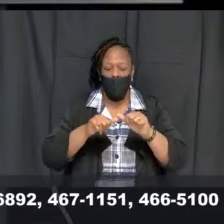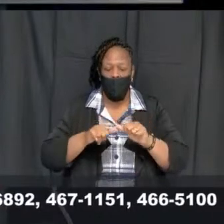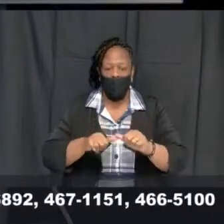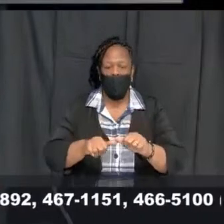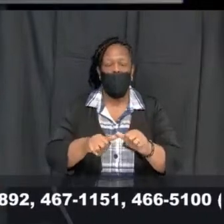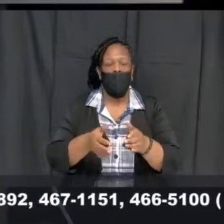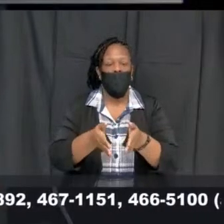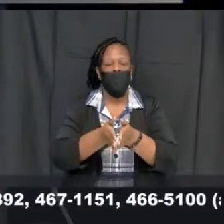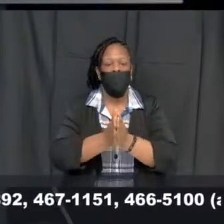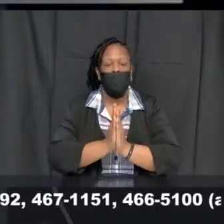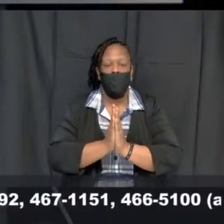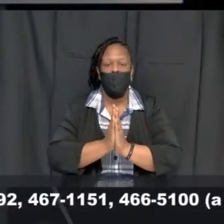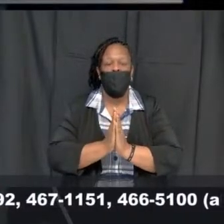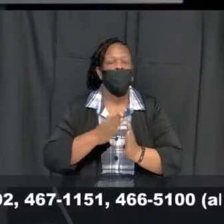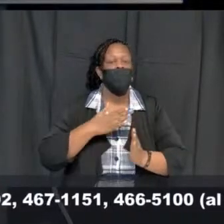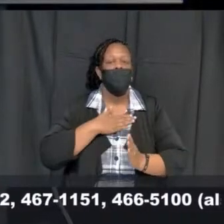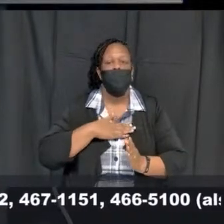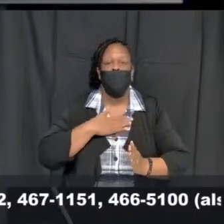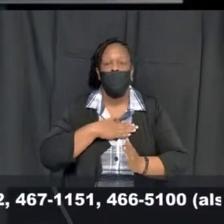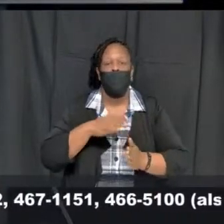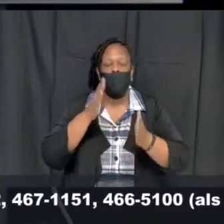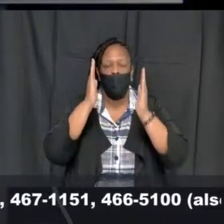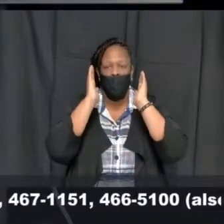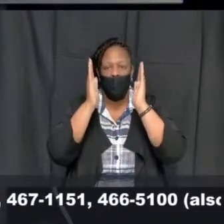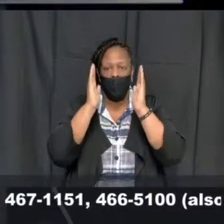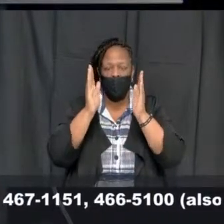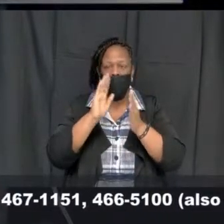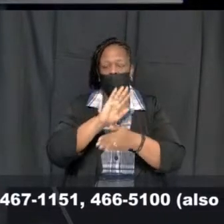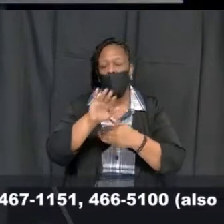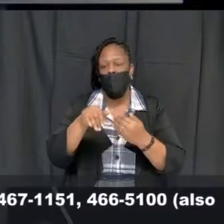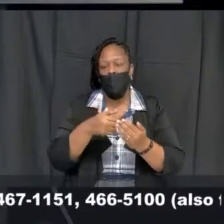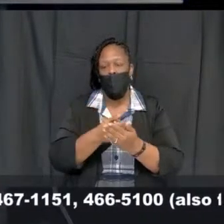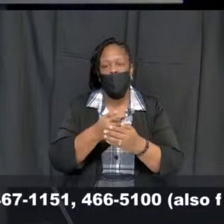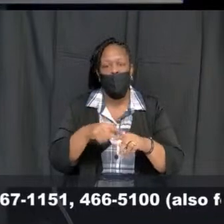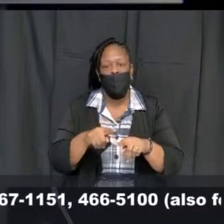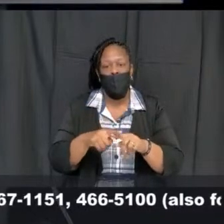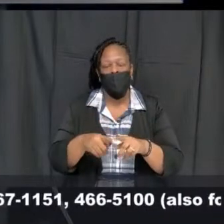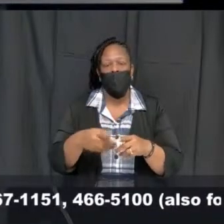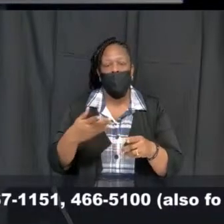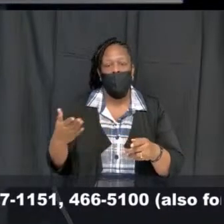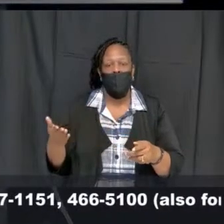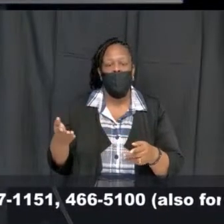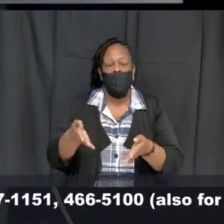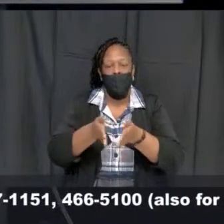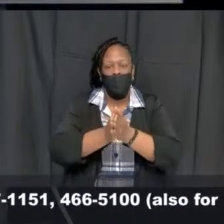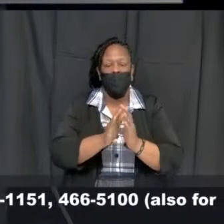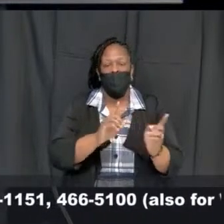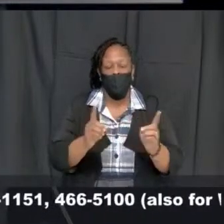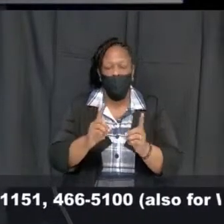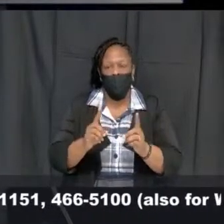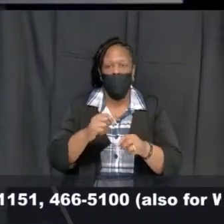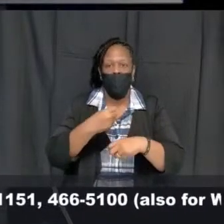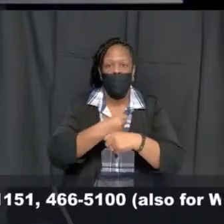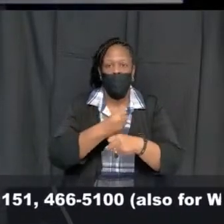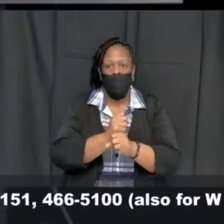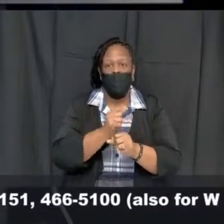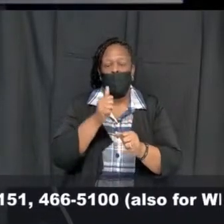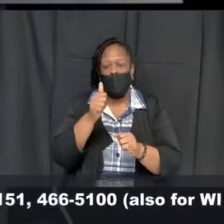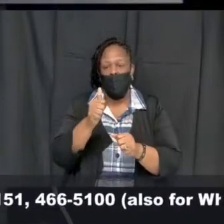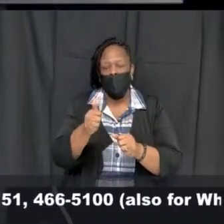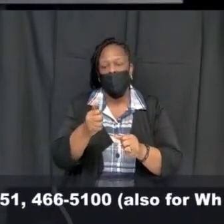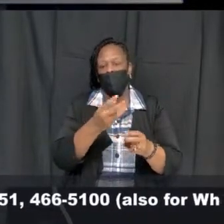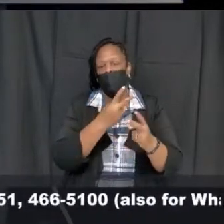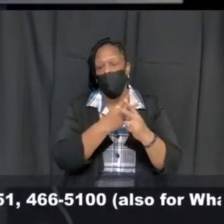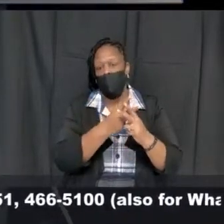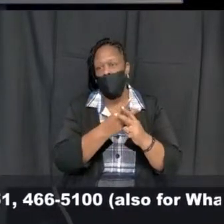appeal to you to adhere to all the safety and security protocols that have been put in